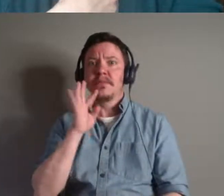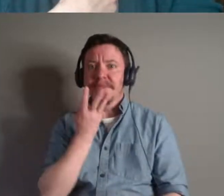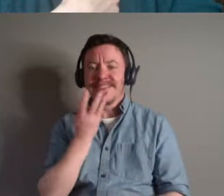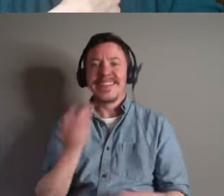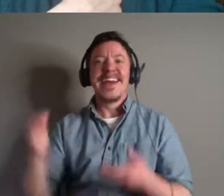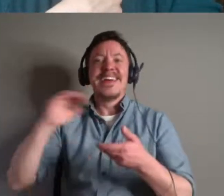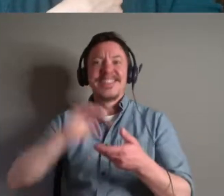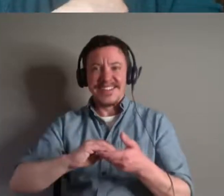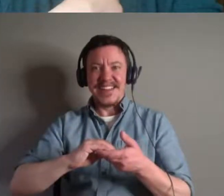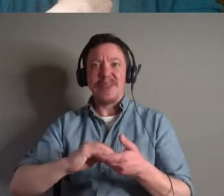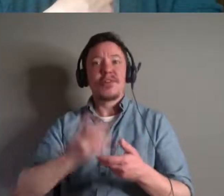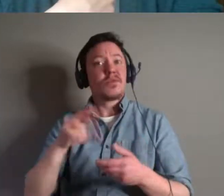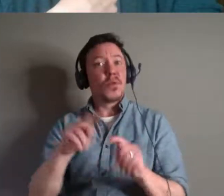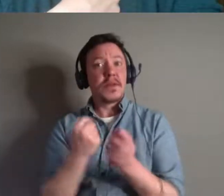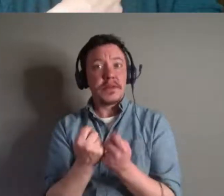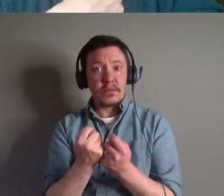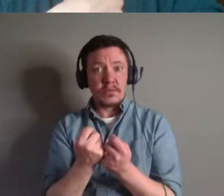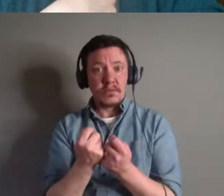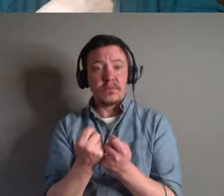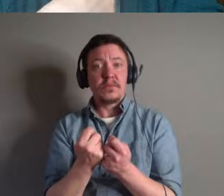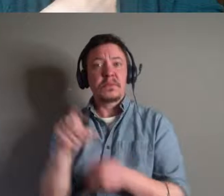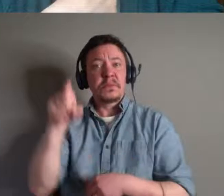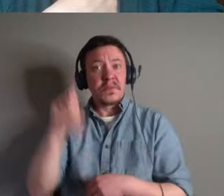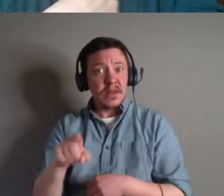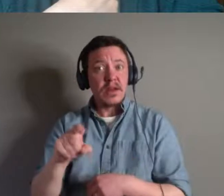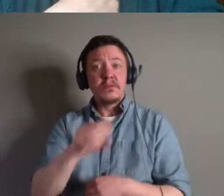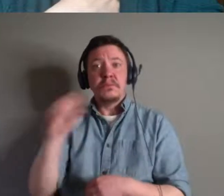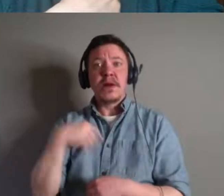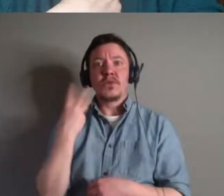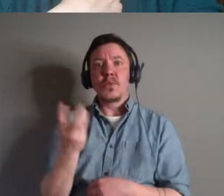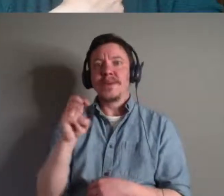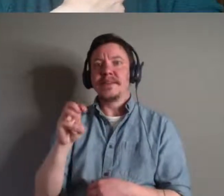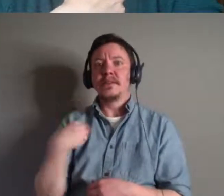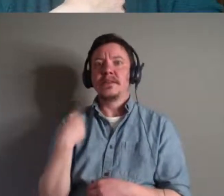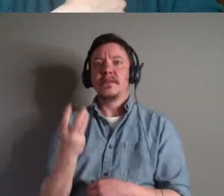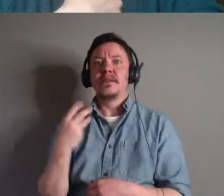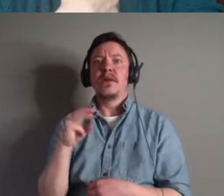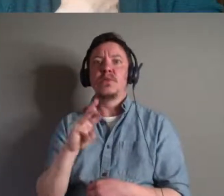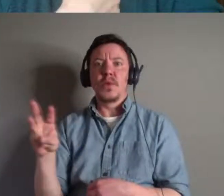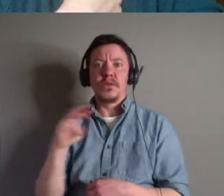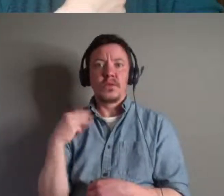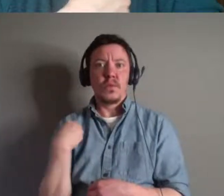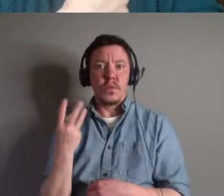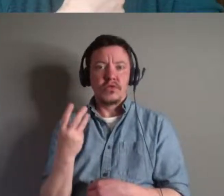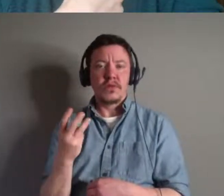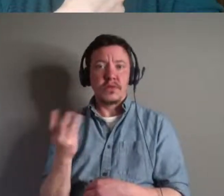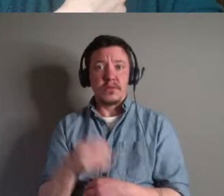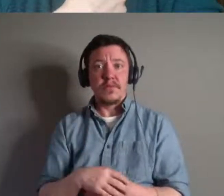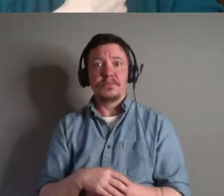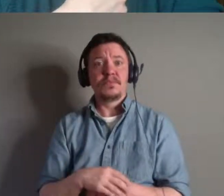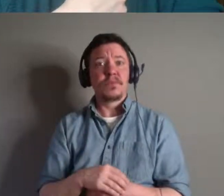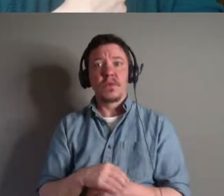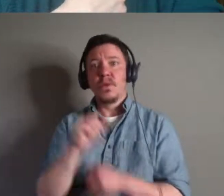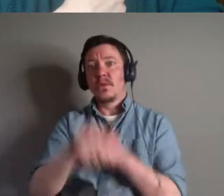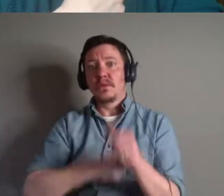an artist team, do they all have to be Oregon, Southwest Washington, and or alums of